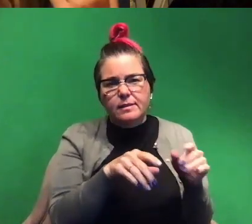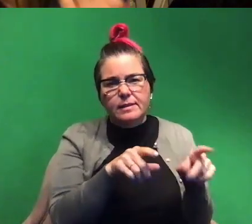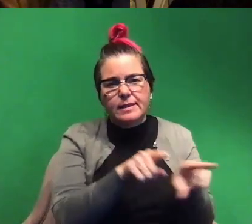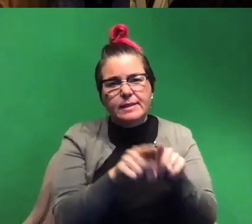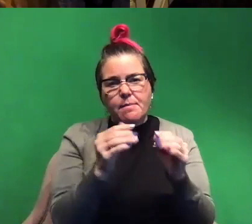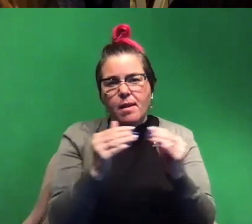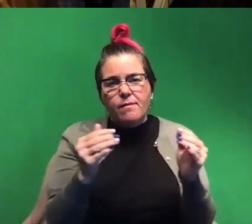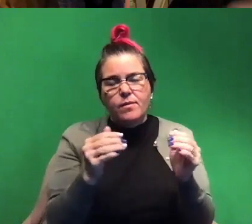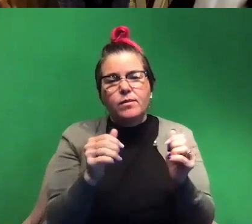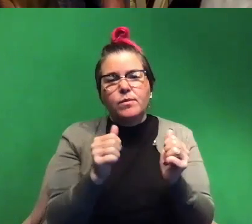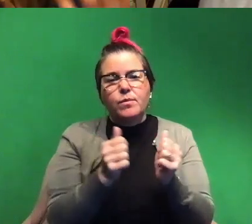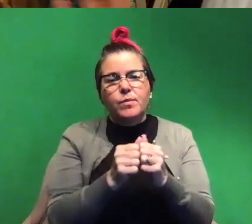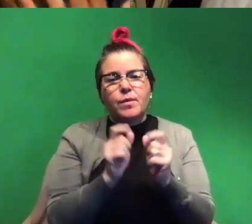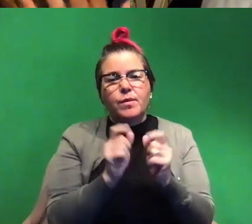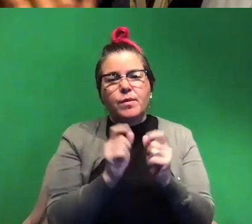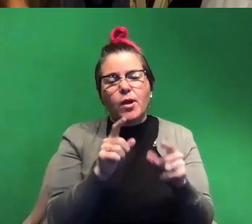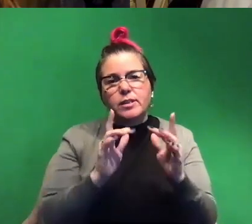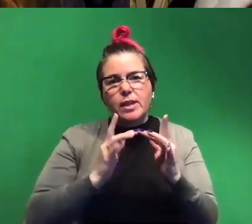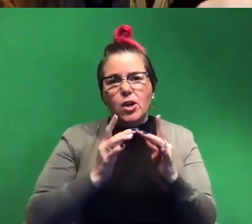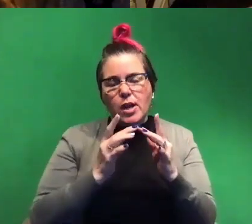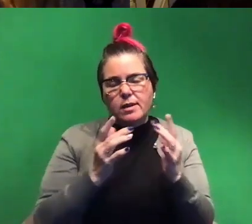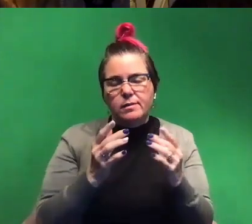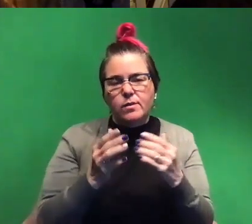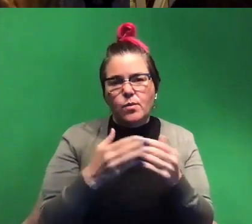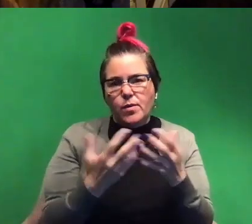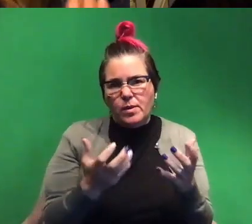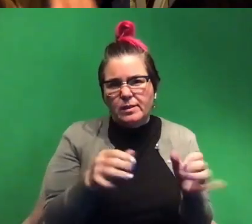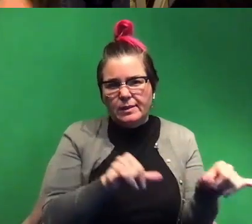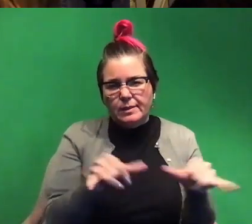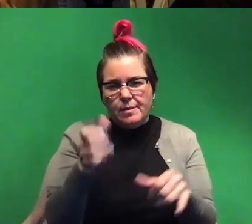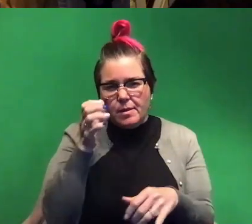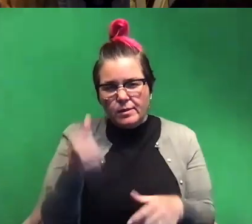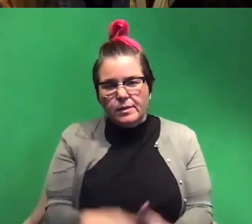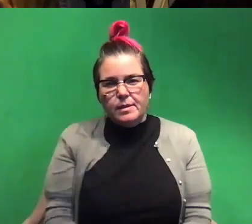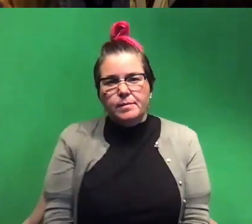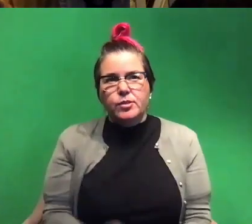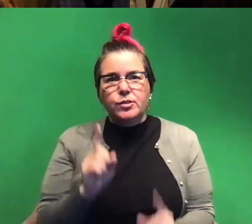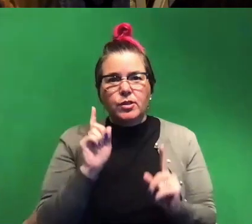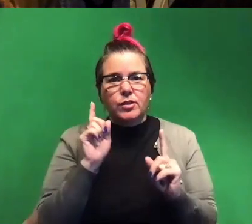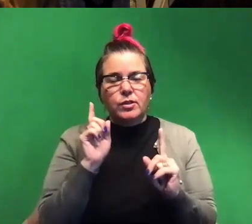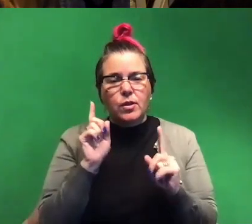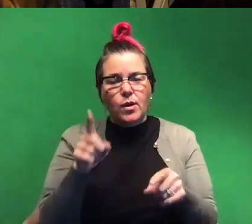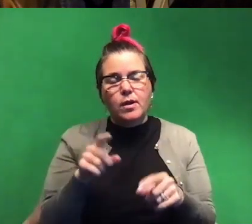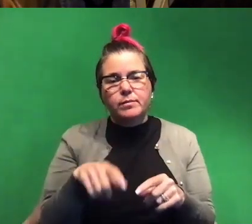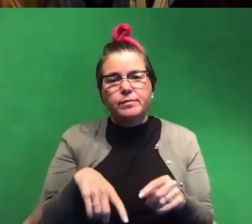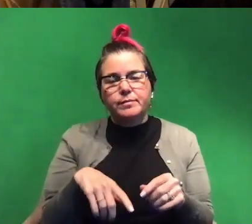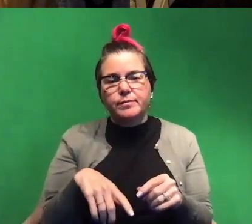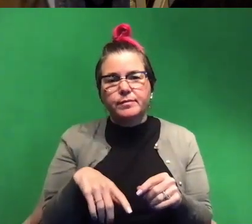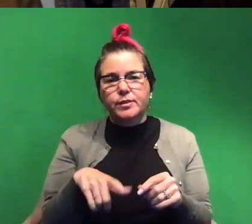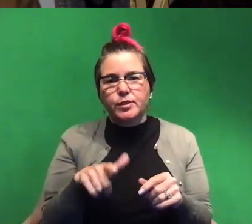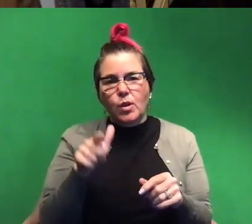would, going onto the internet and doing whatever you want there, of just going up to low Earth orbit for a day. Super